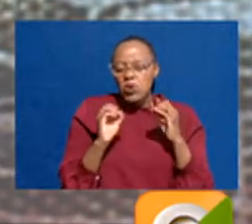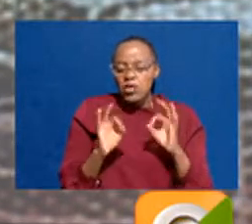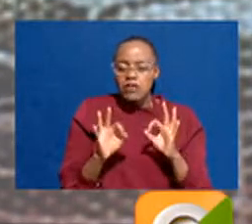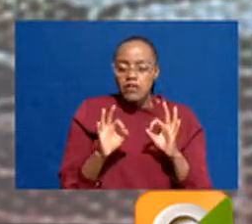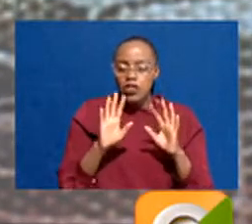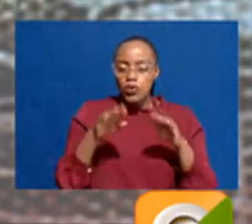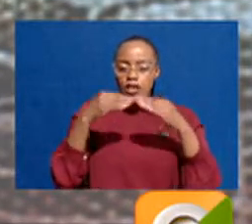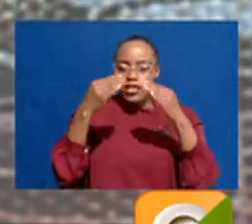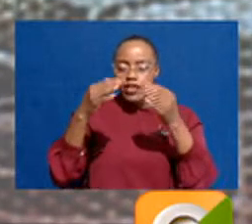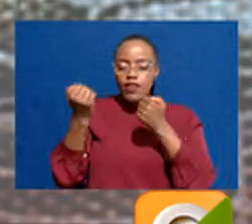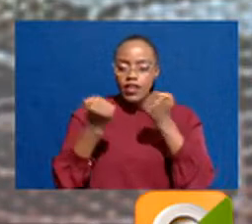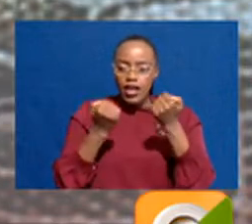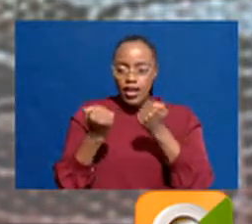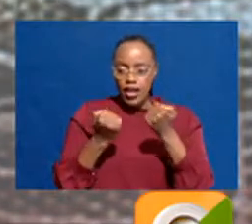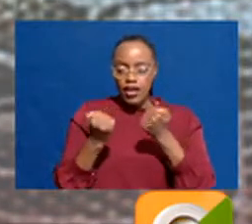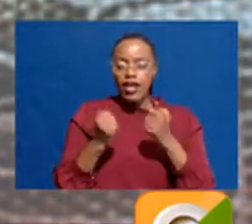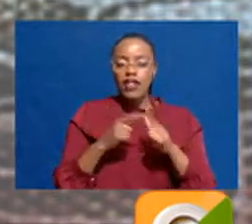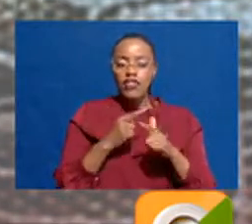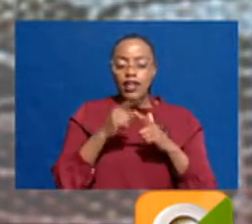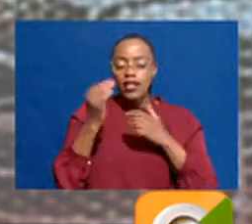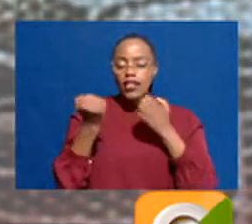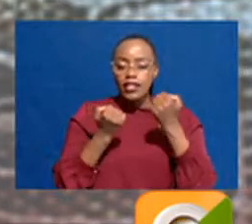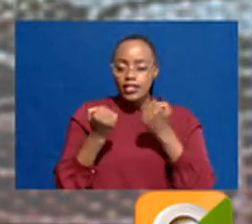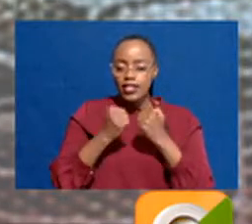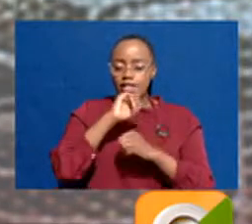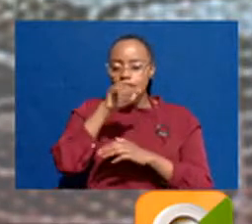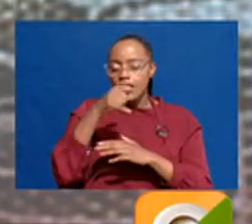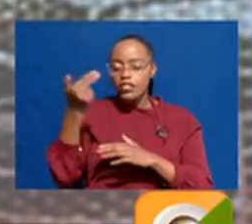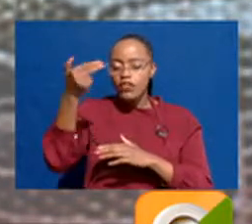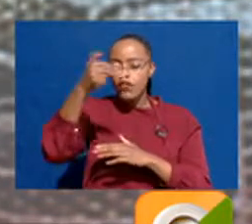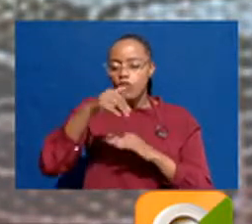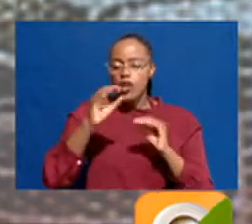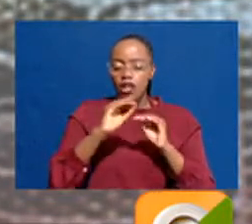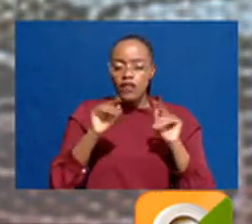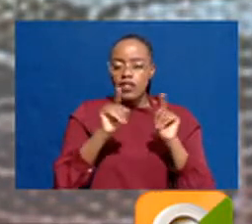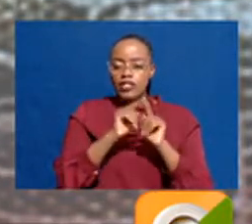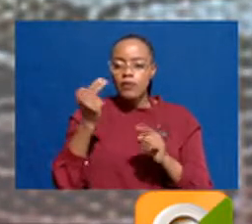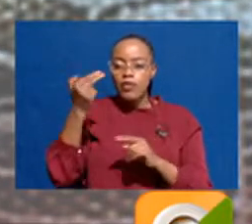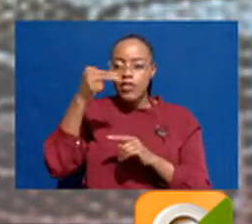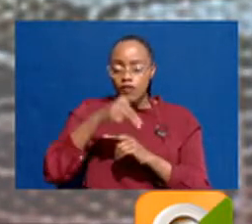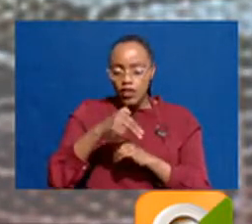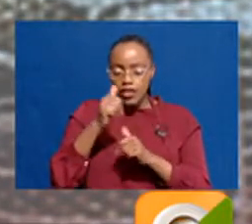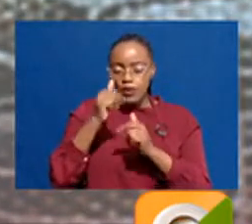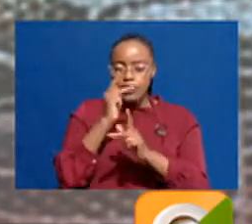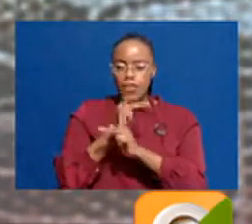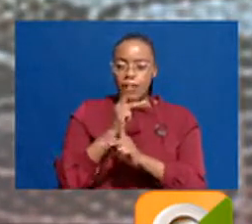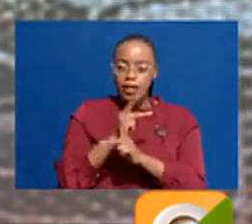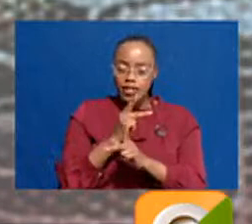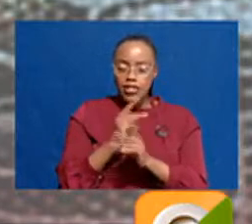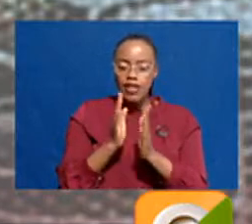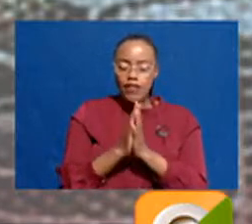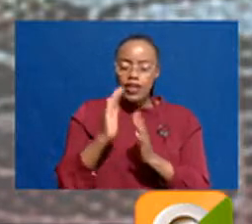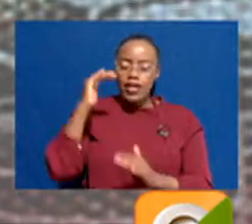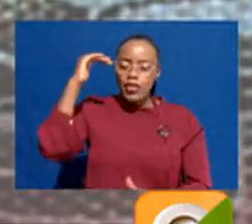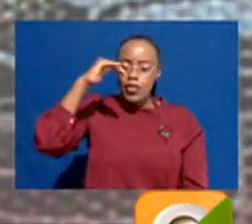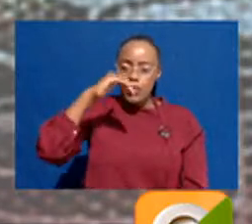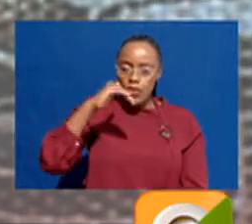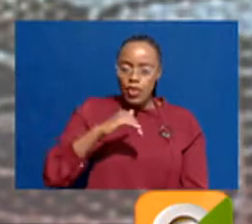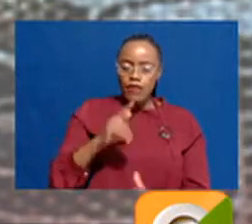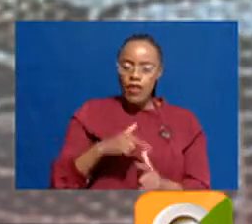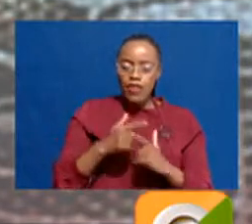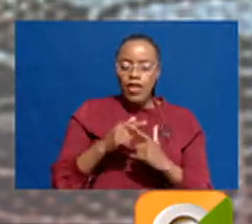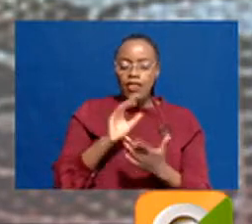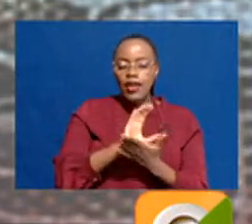if we were giving you a car. Now, a car is not just fuel. It is actually the fuel. It is maintenance. It's depreciation. It is the capital